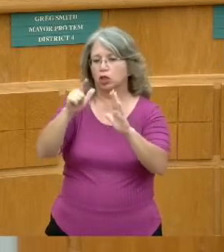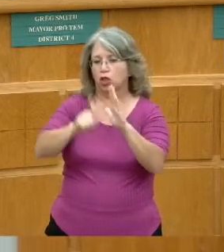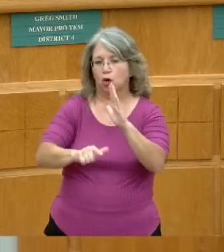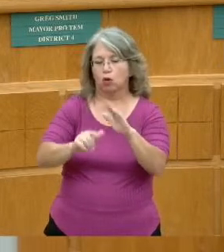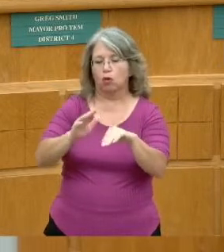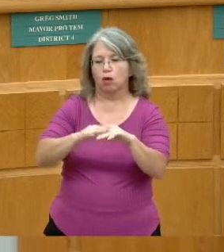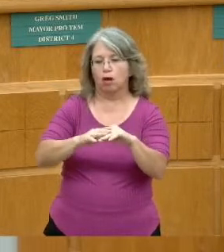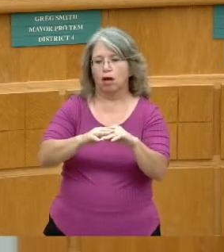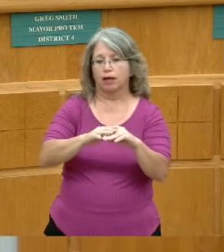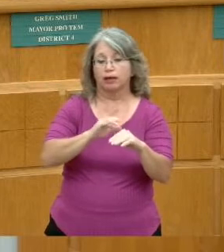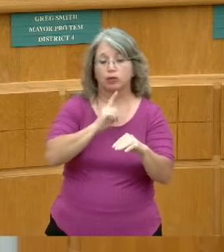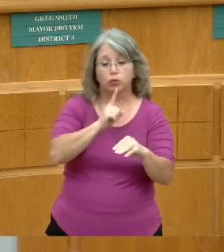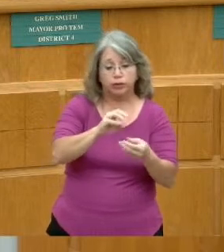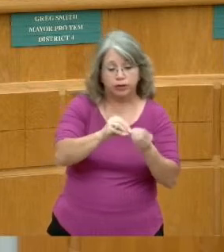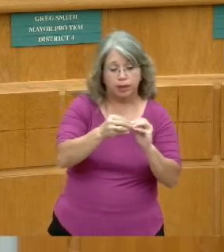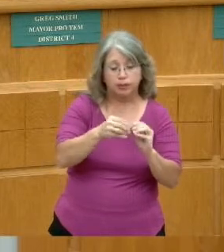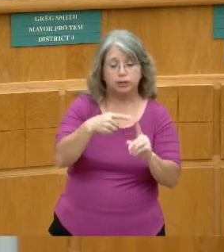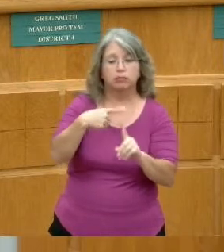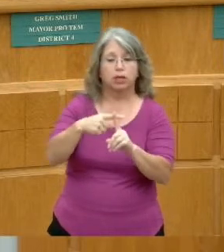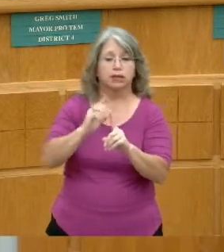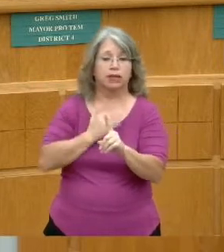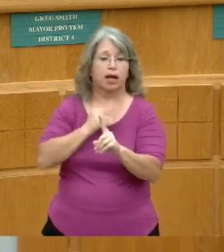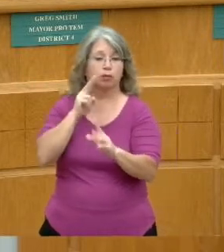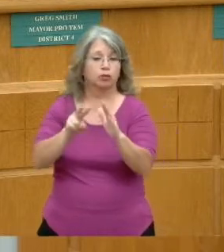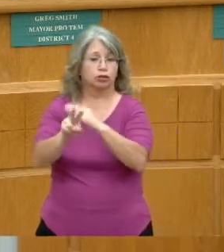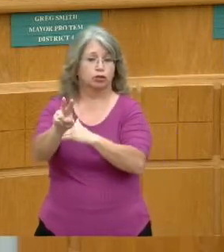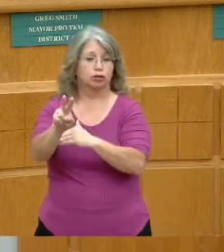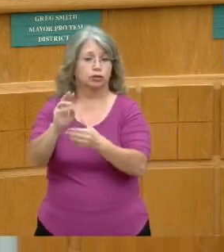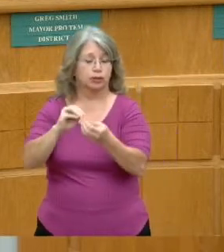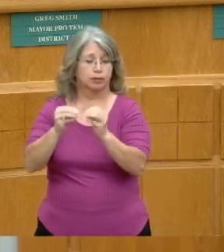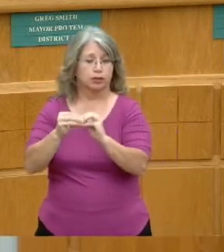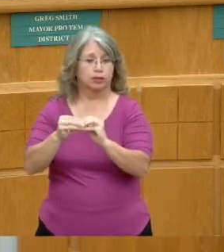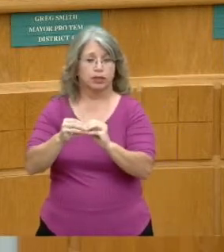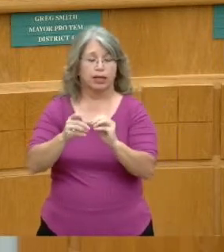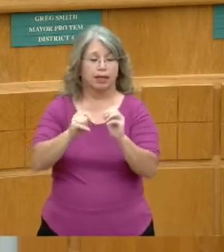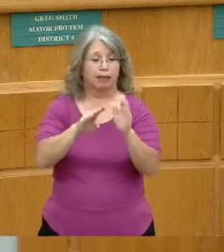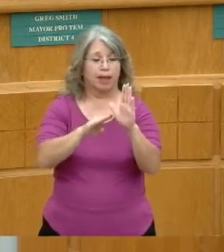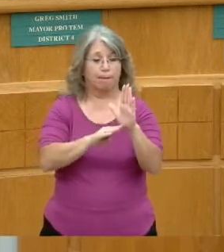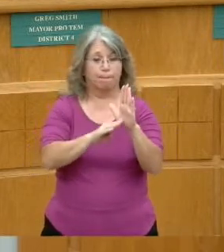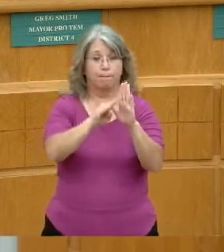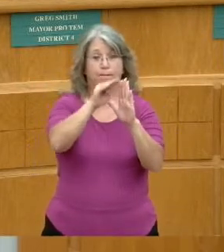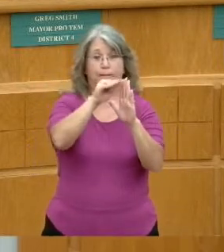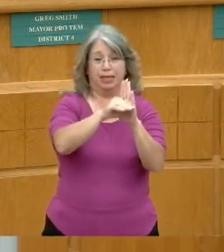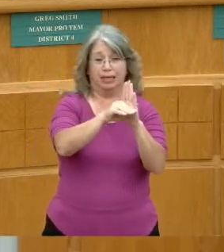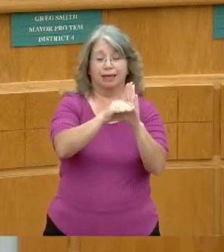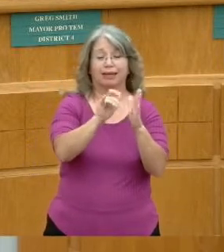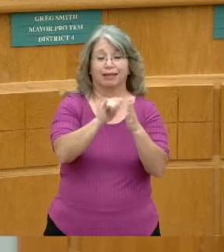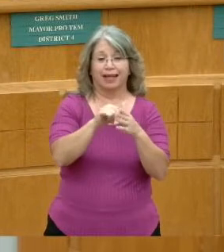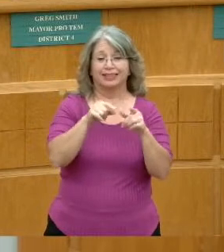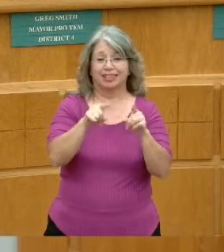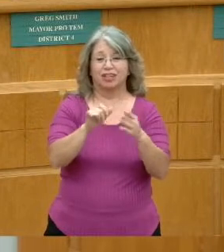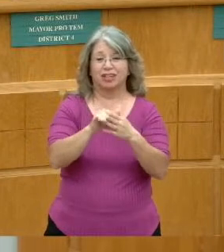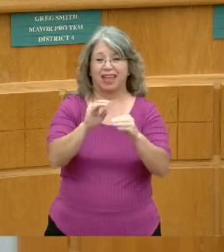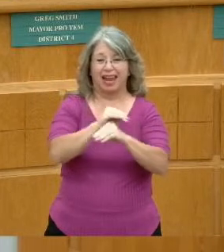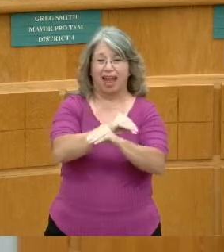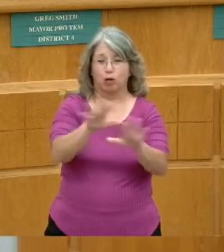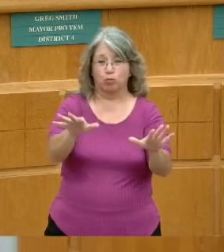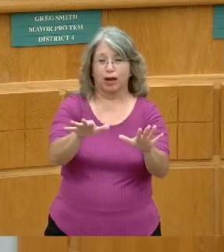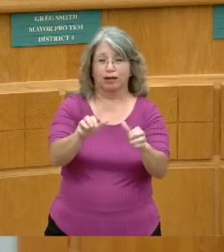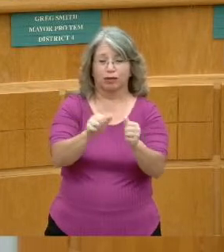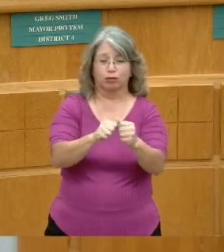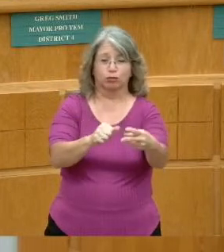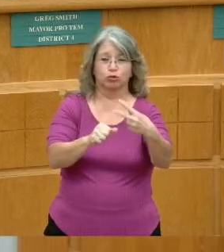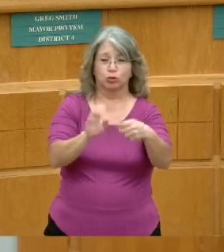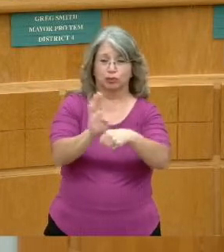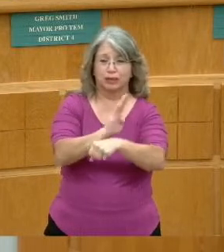numbers and the predicted numbers. The peak that you see there was during the outbreak. So you can see during the outbreak, we peaked up to